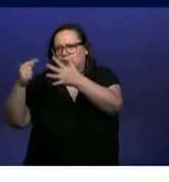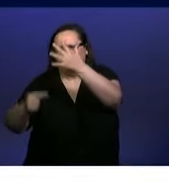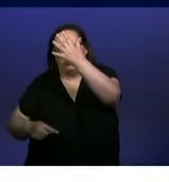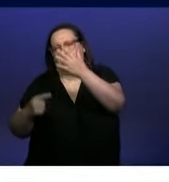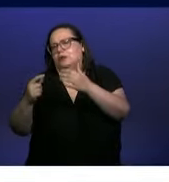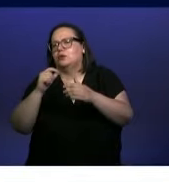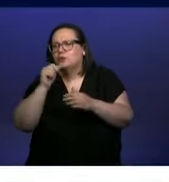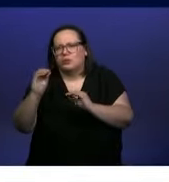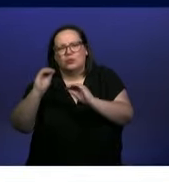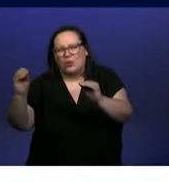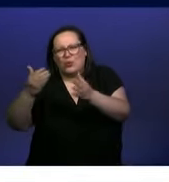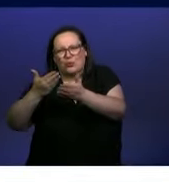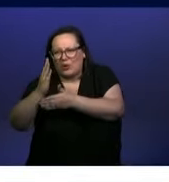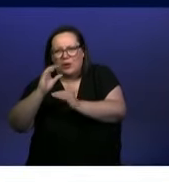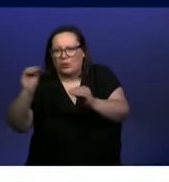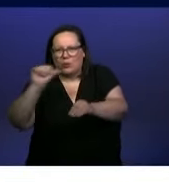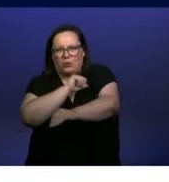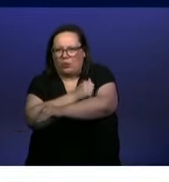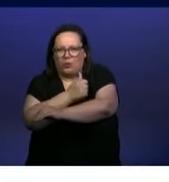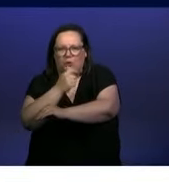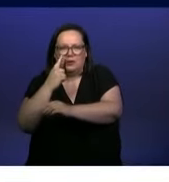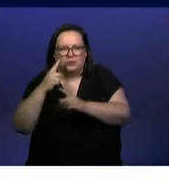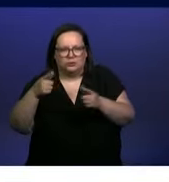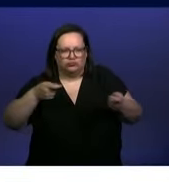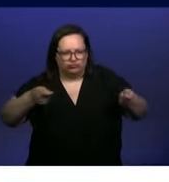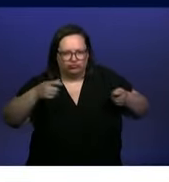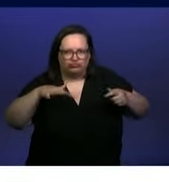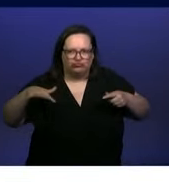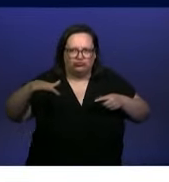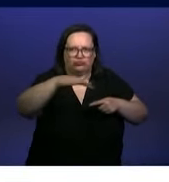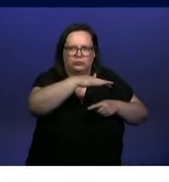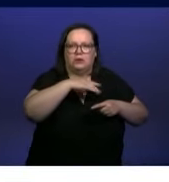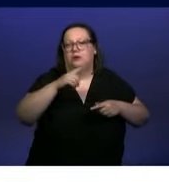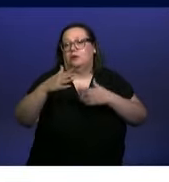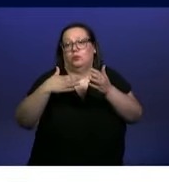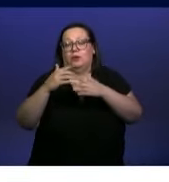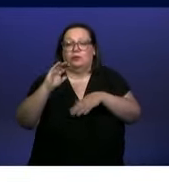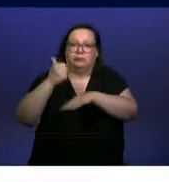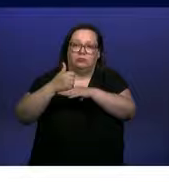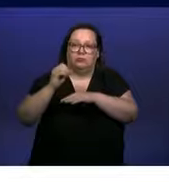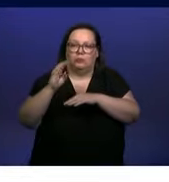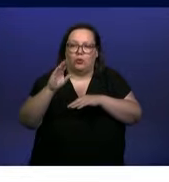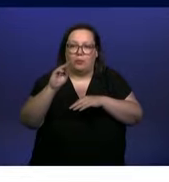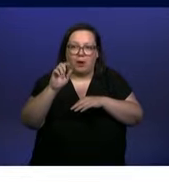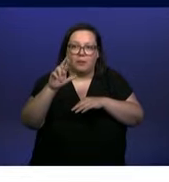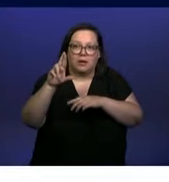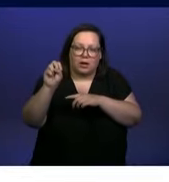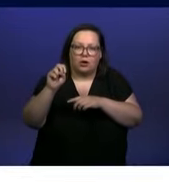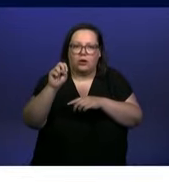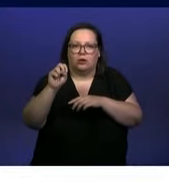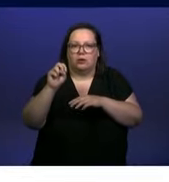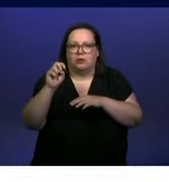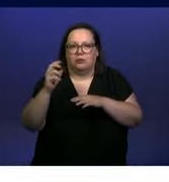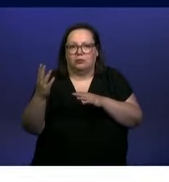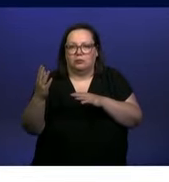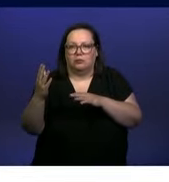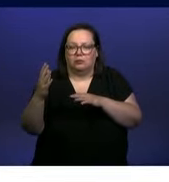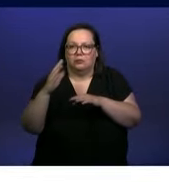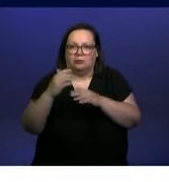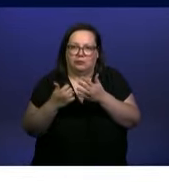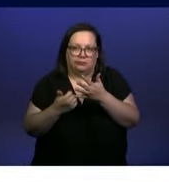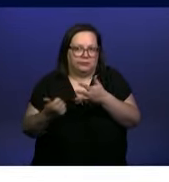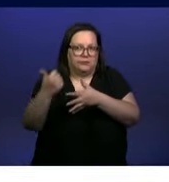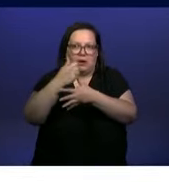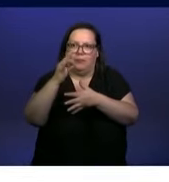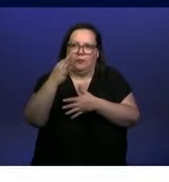no authority to do, whether it's putting Obamacare on the top of the Utah and the U.S. economy,